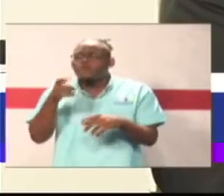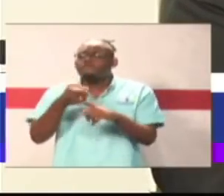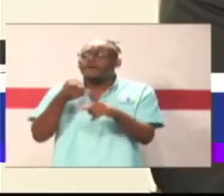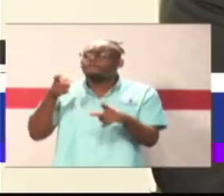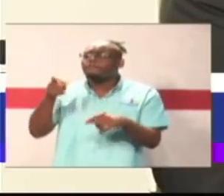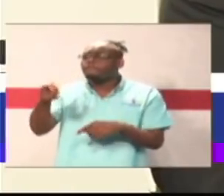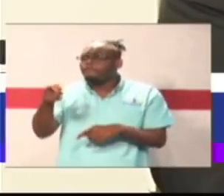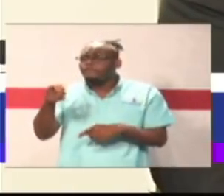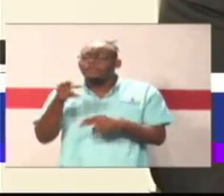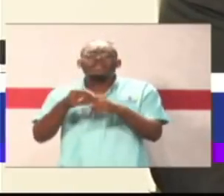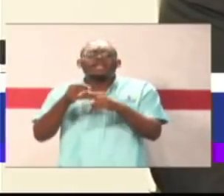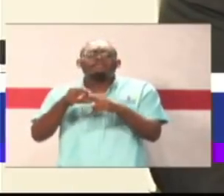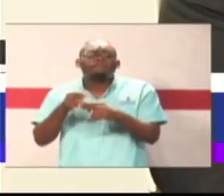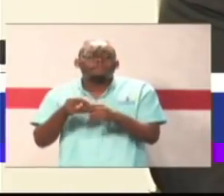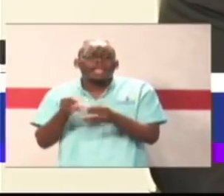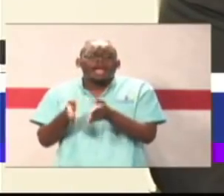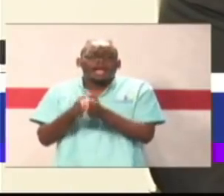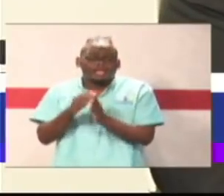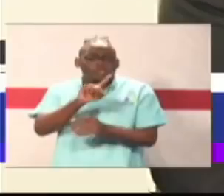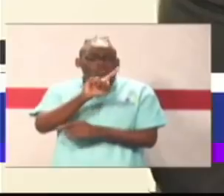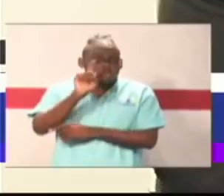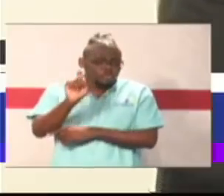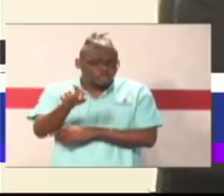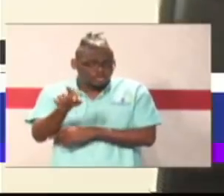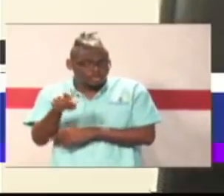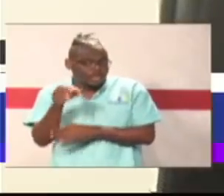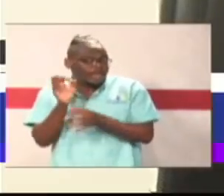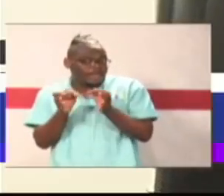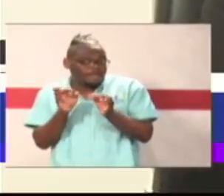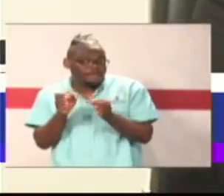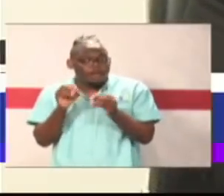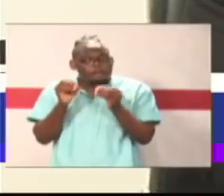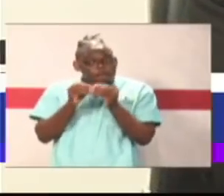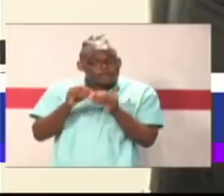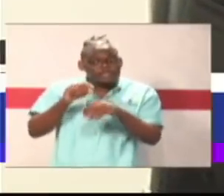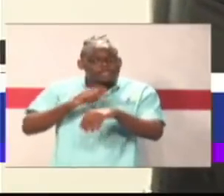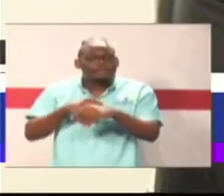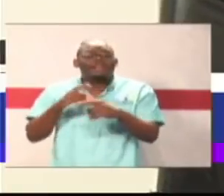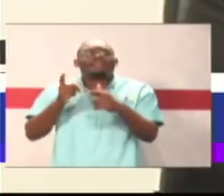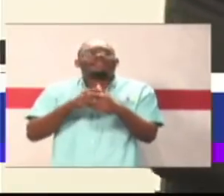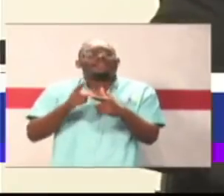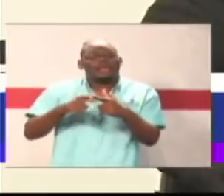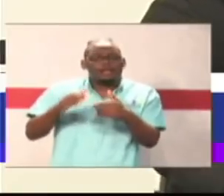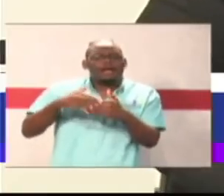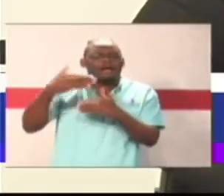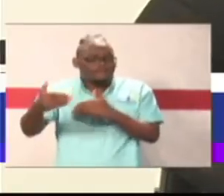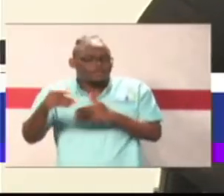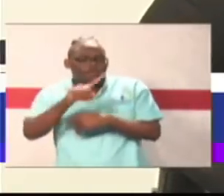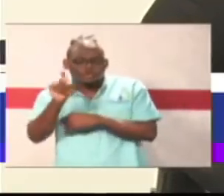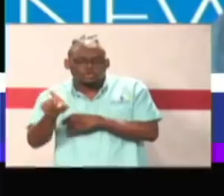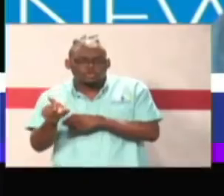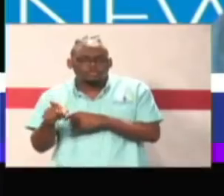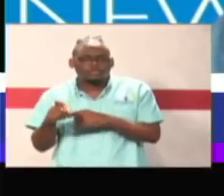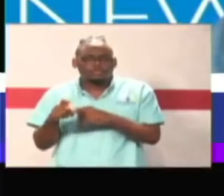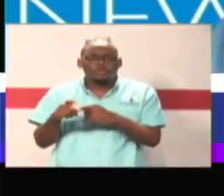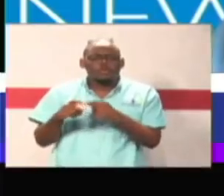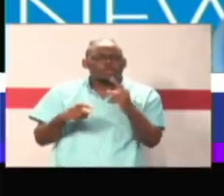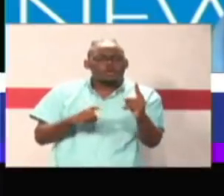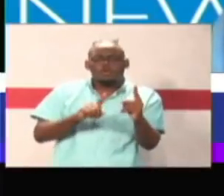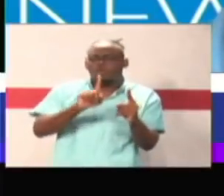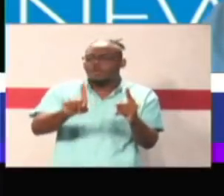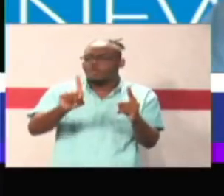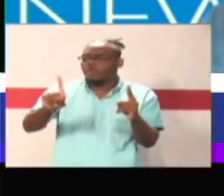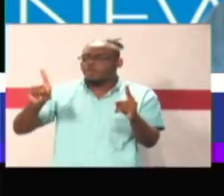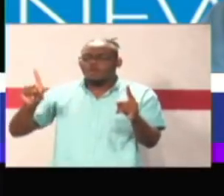accommodate a second round of questions. We will take the first question from azpnews.com. Good morning.